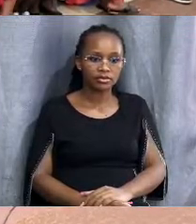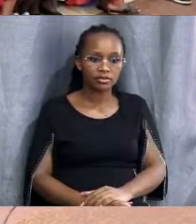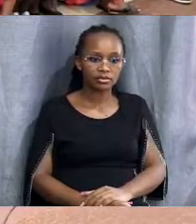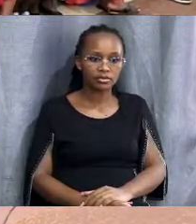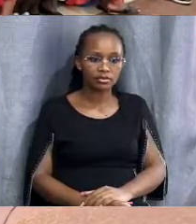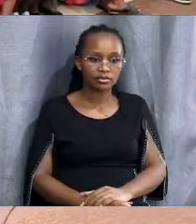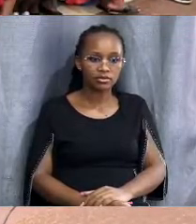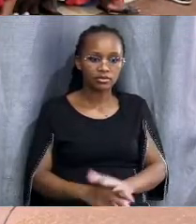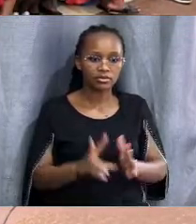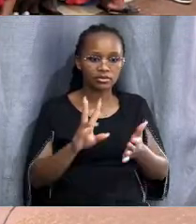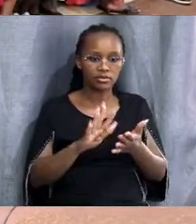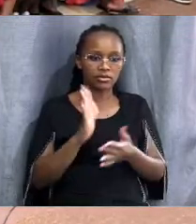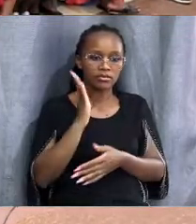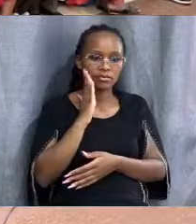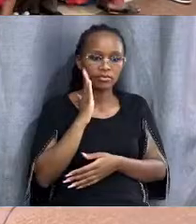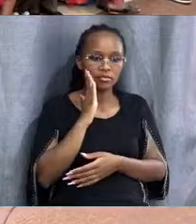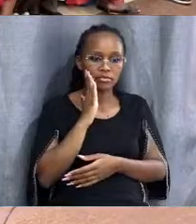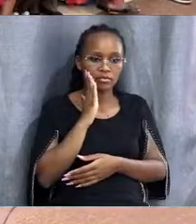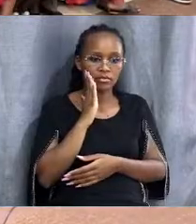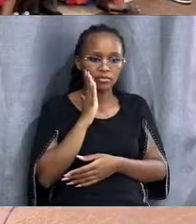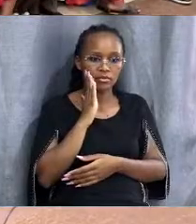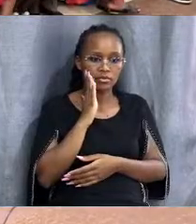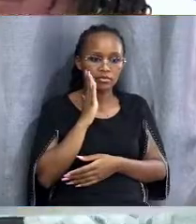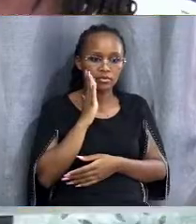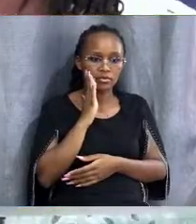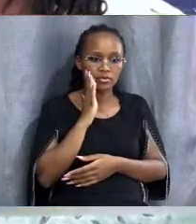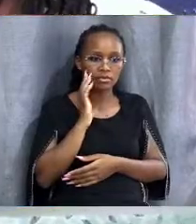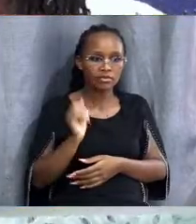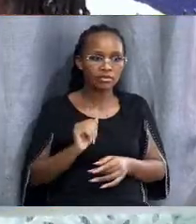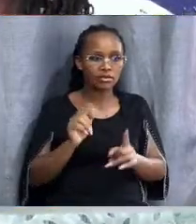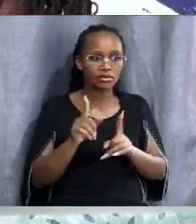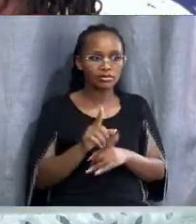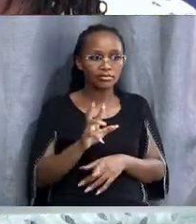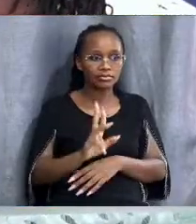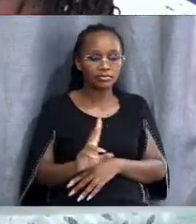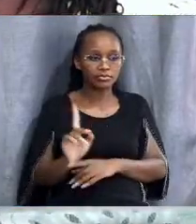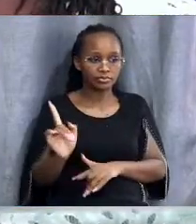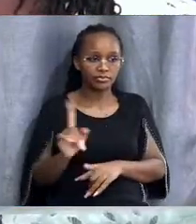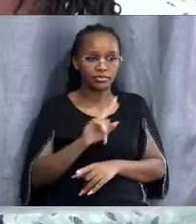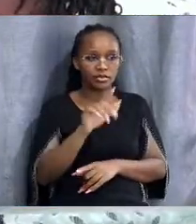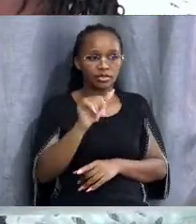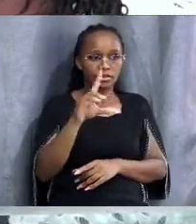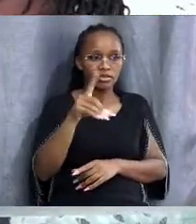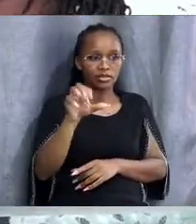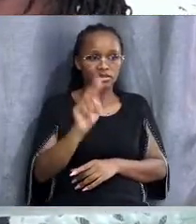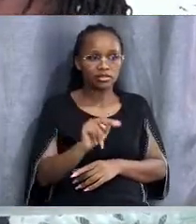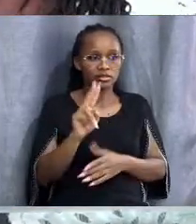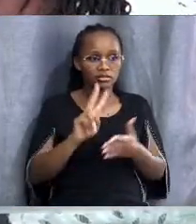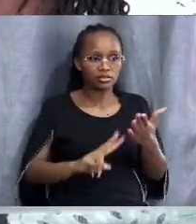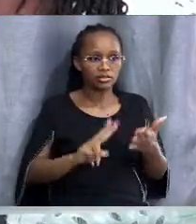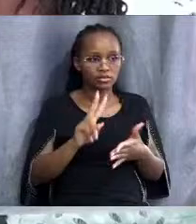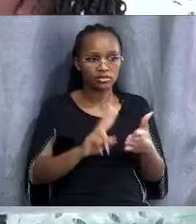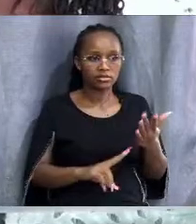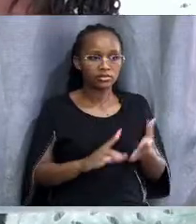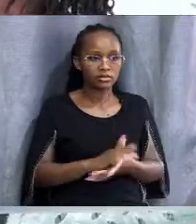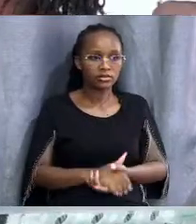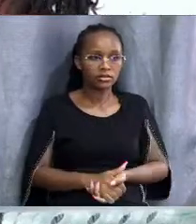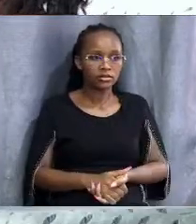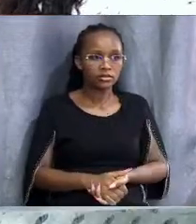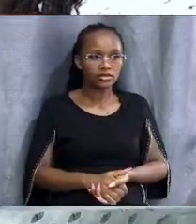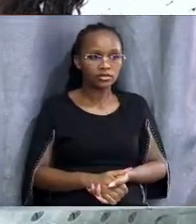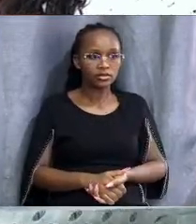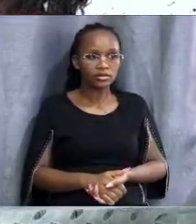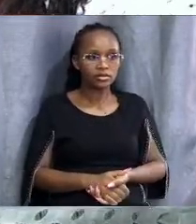For mother to Zaiden, I am a very close sister to her. And I will lead. From